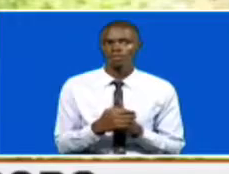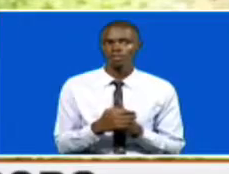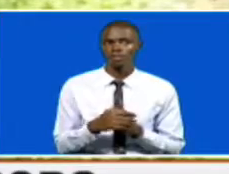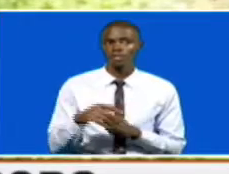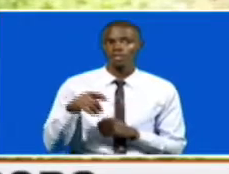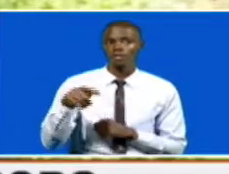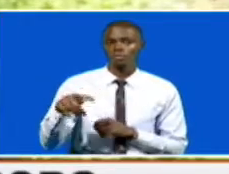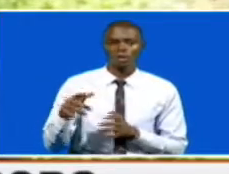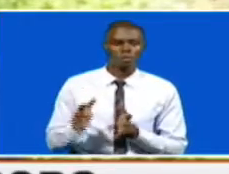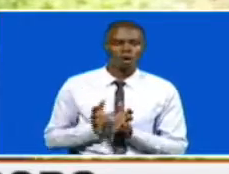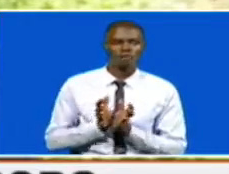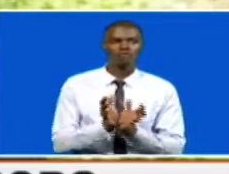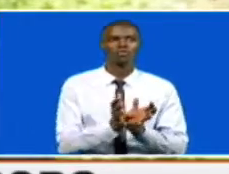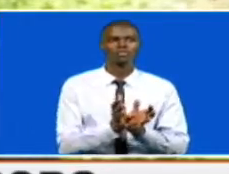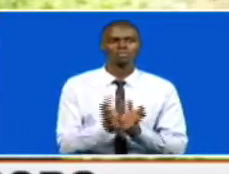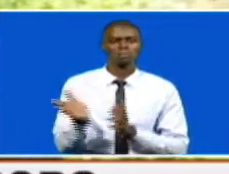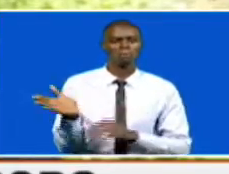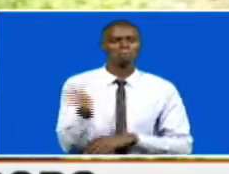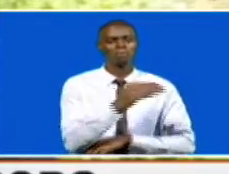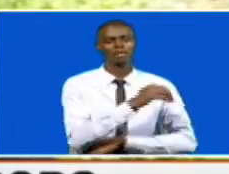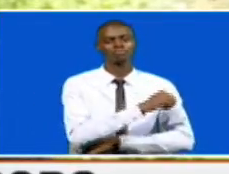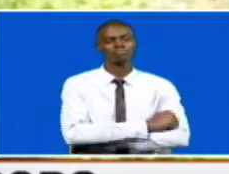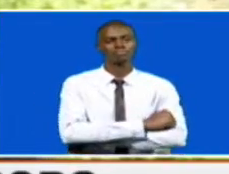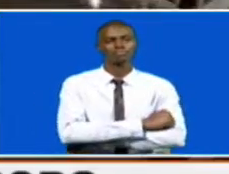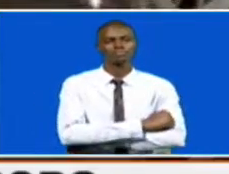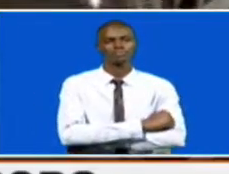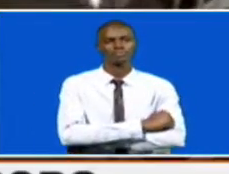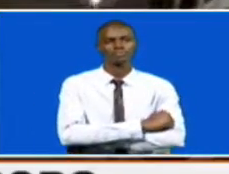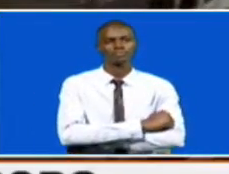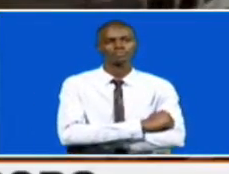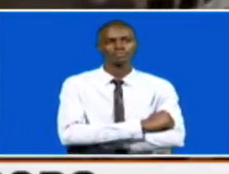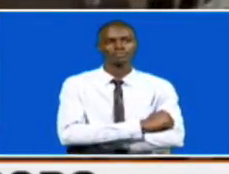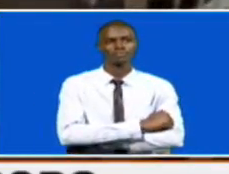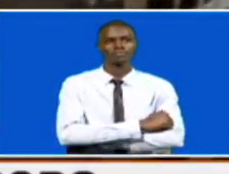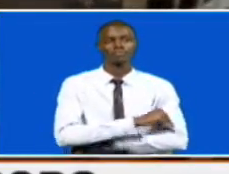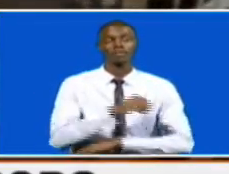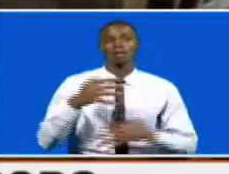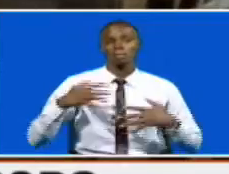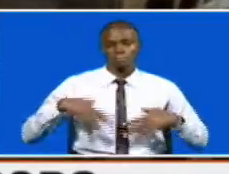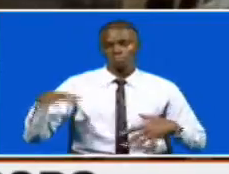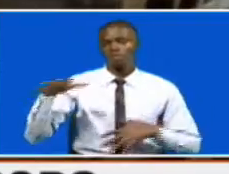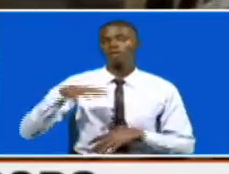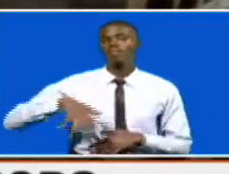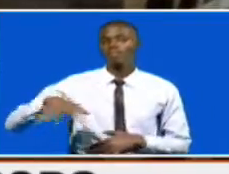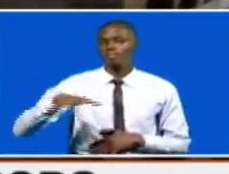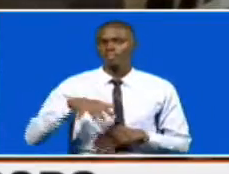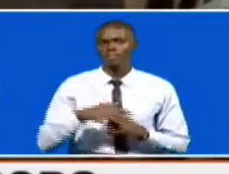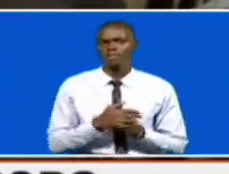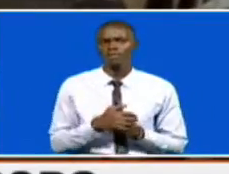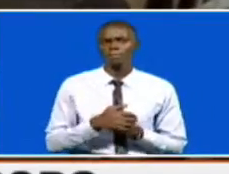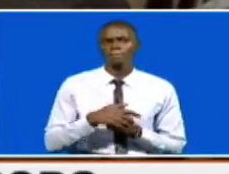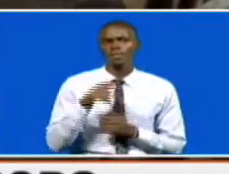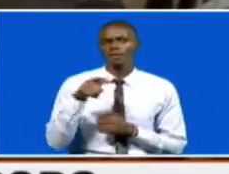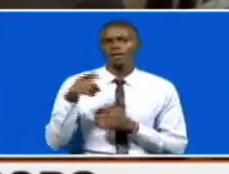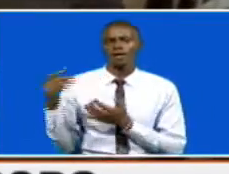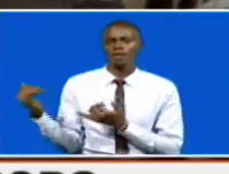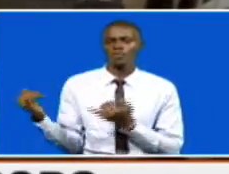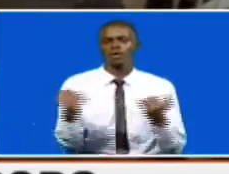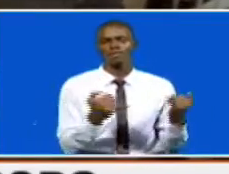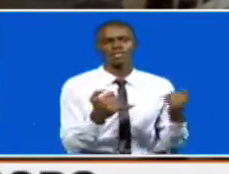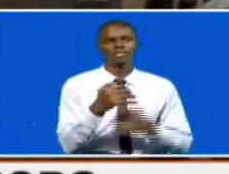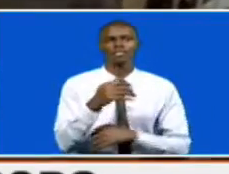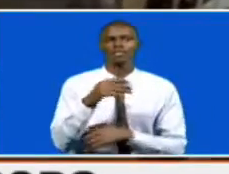she was forced to go to school. According to residents here, Akango was invited to